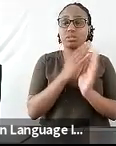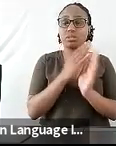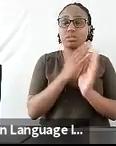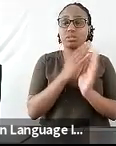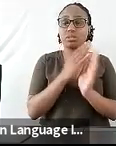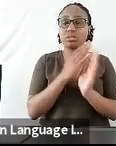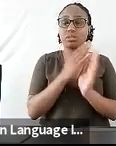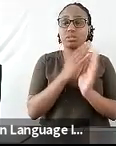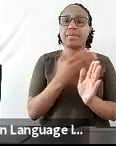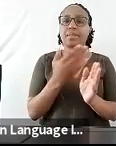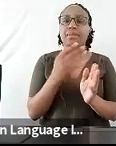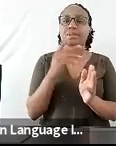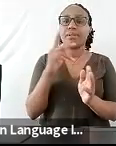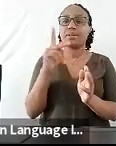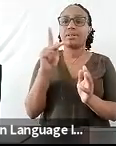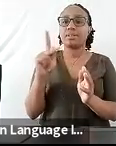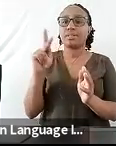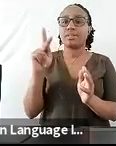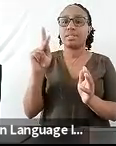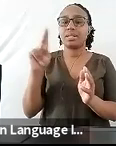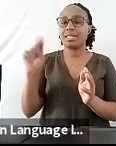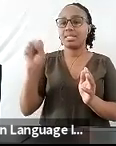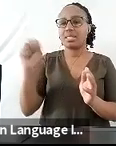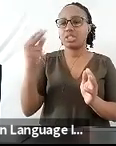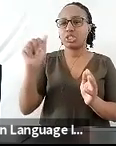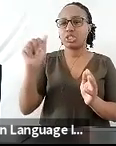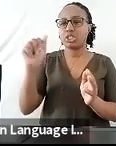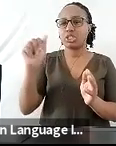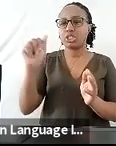Kinshasa especially, because I'd been to Kinshasa a number of years ago.